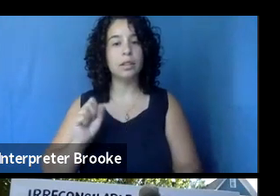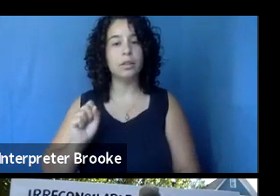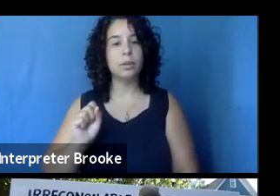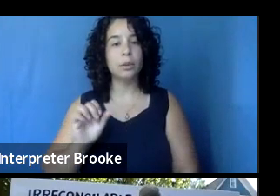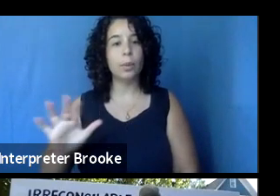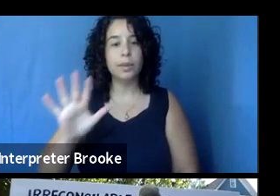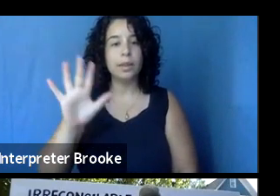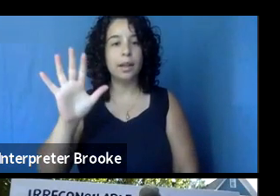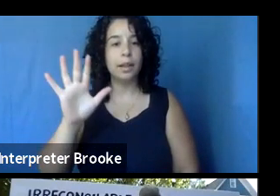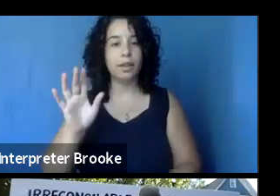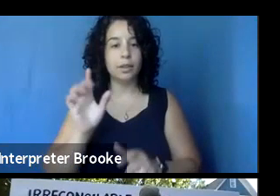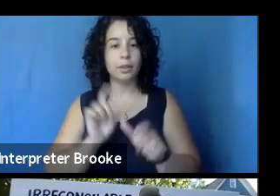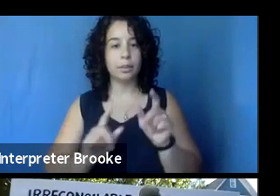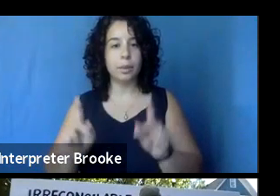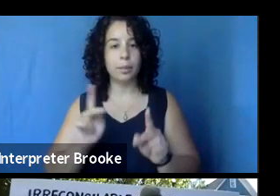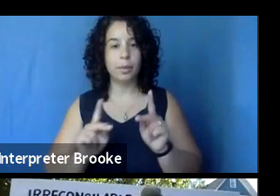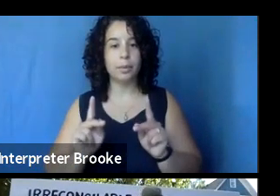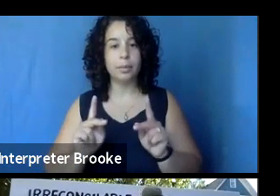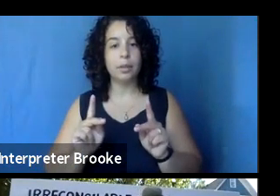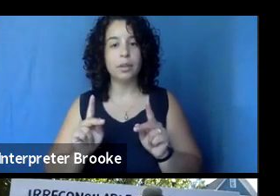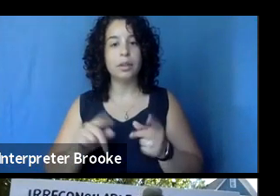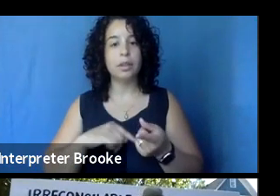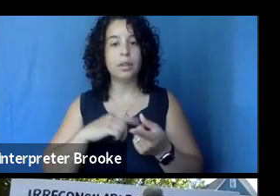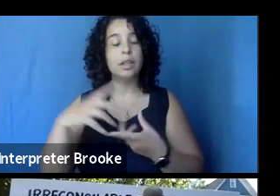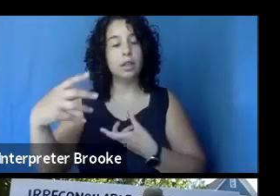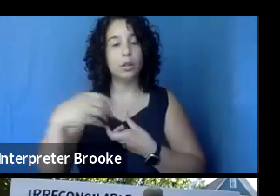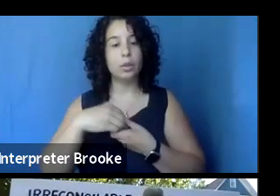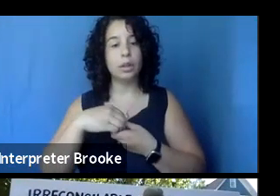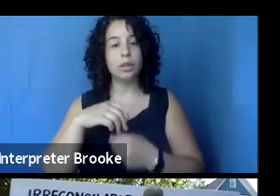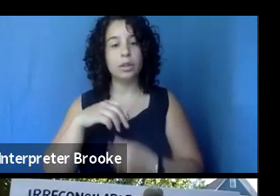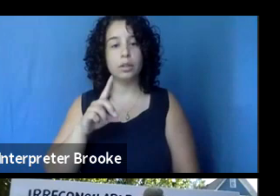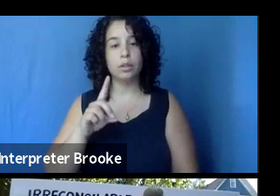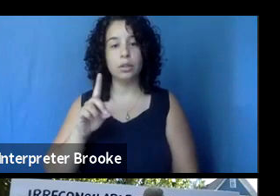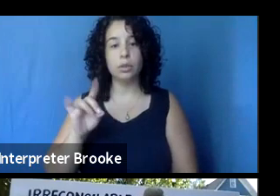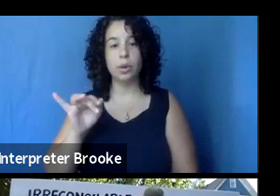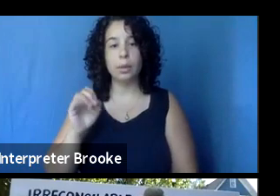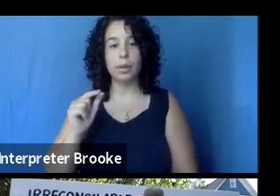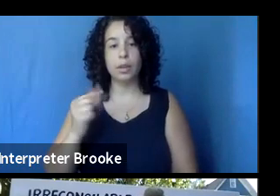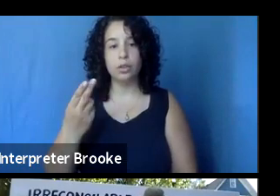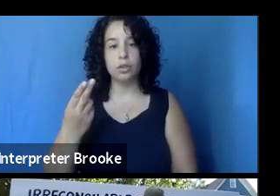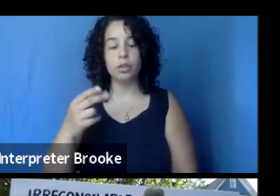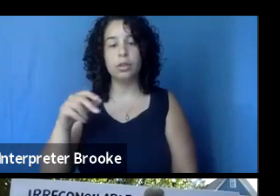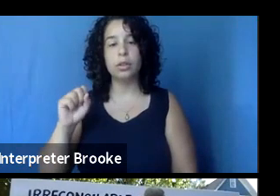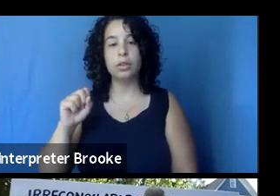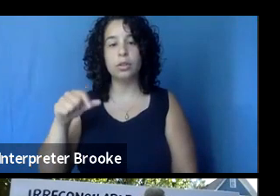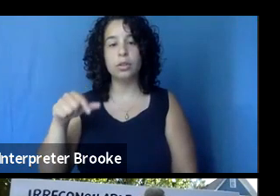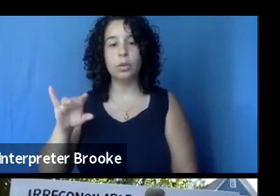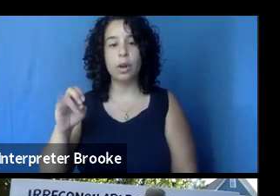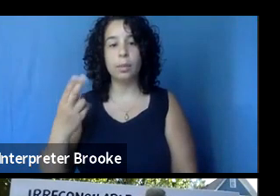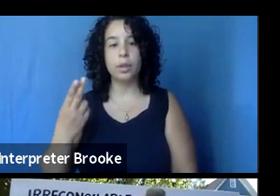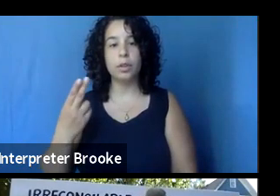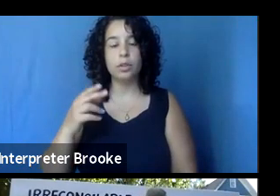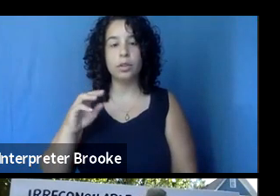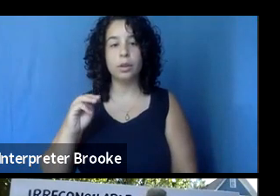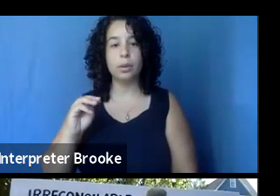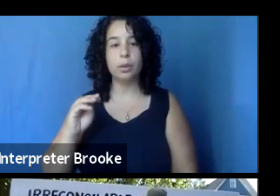people, including the Duwamish, Suquamish, and Muckleshoot nations.